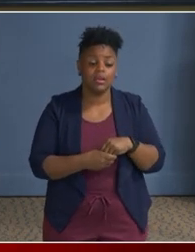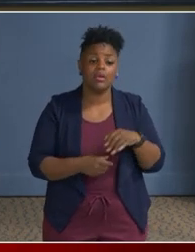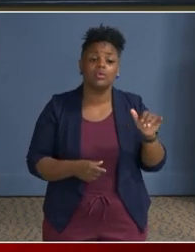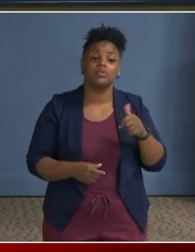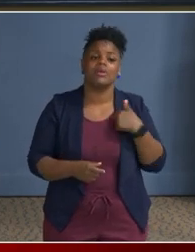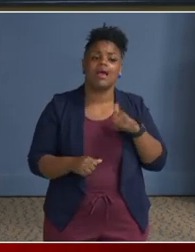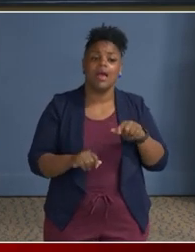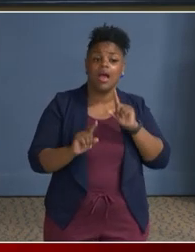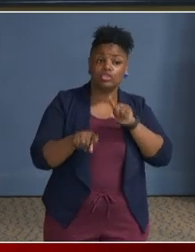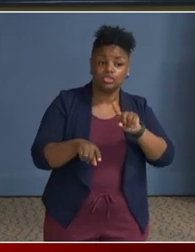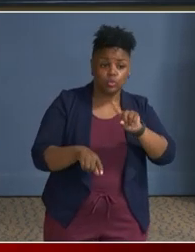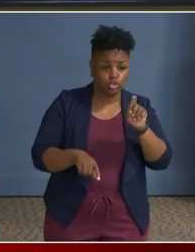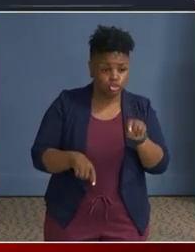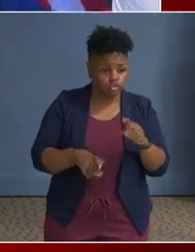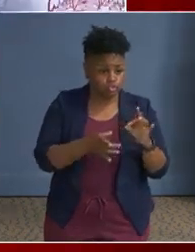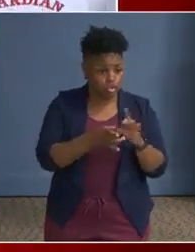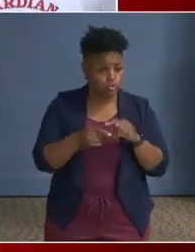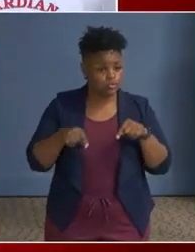health.